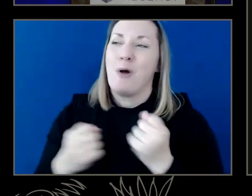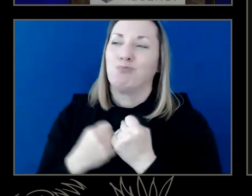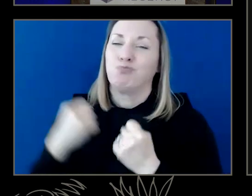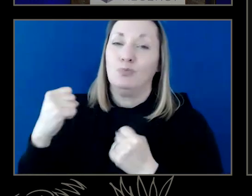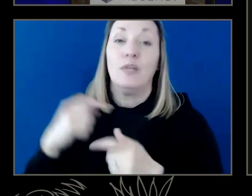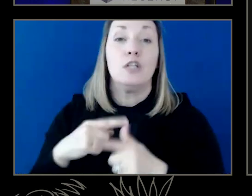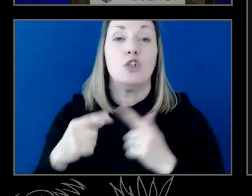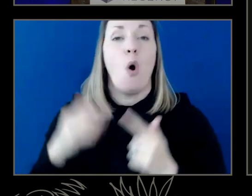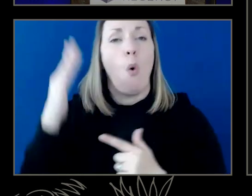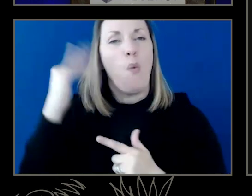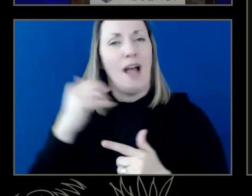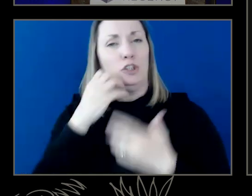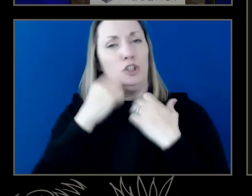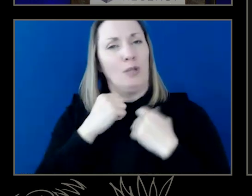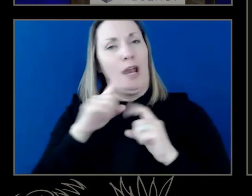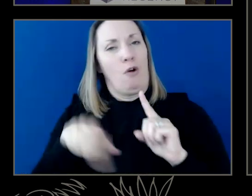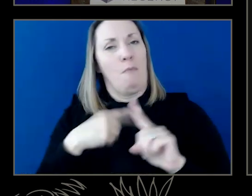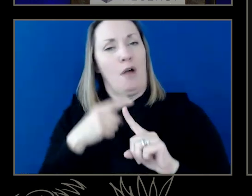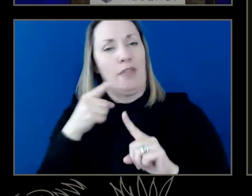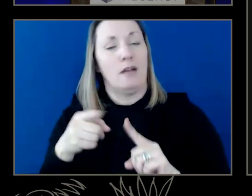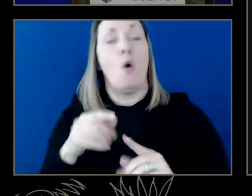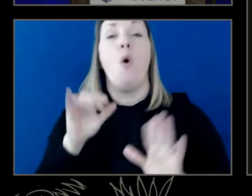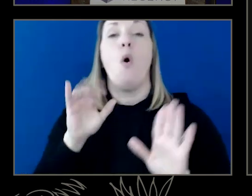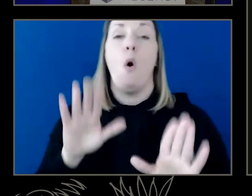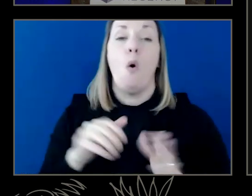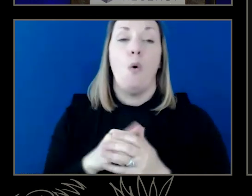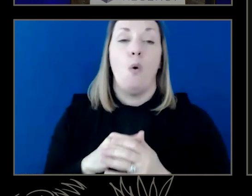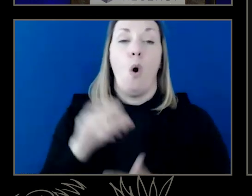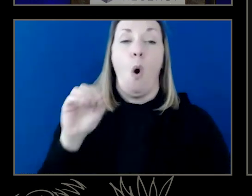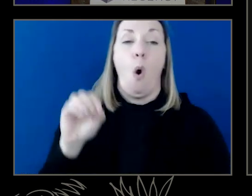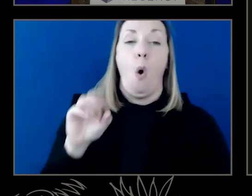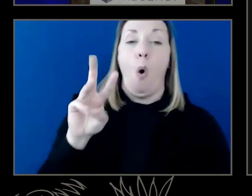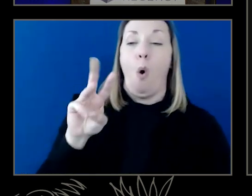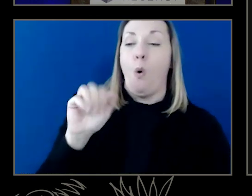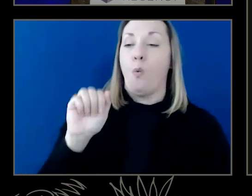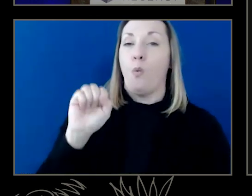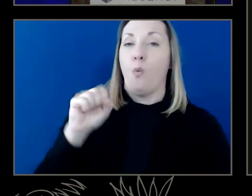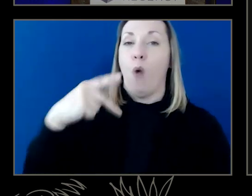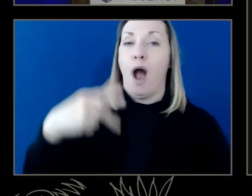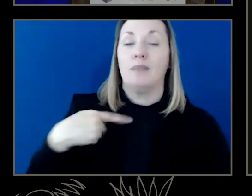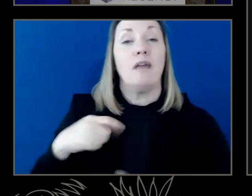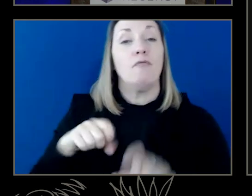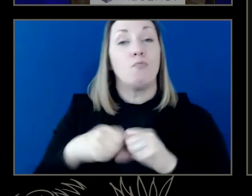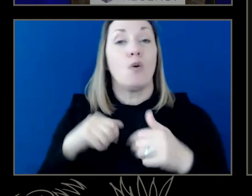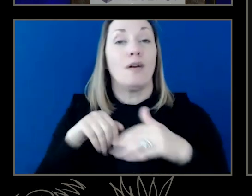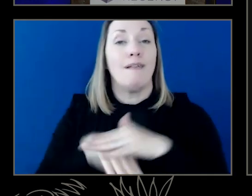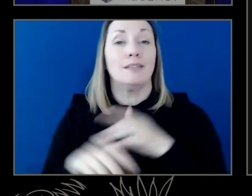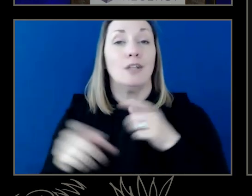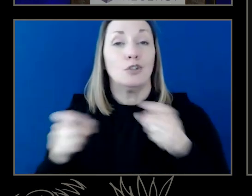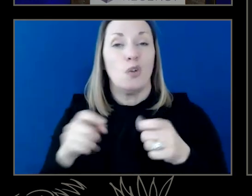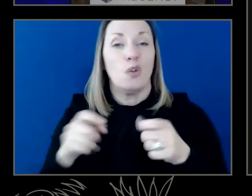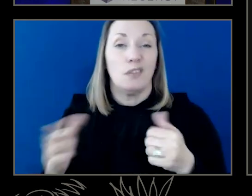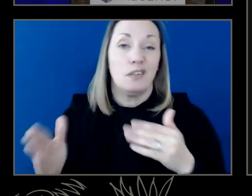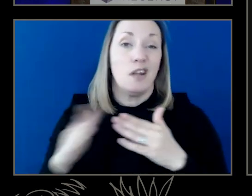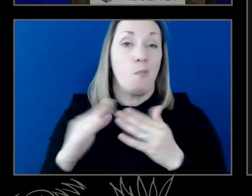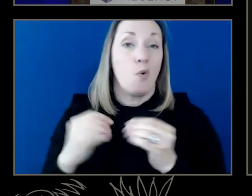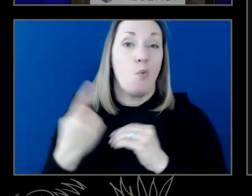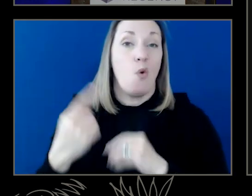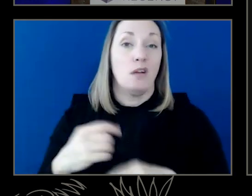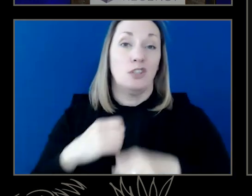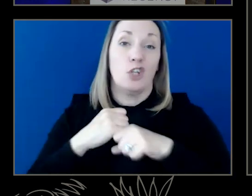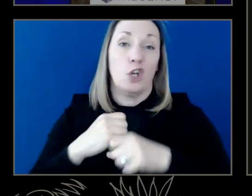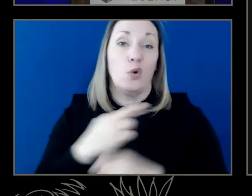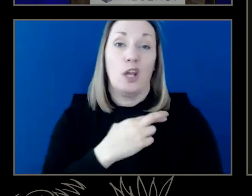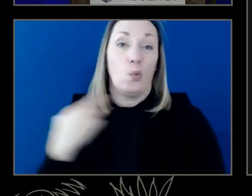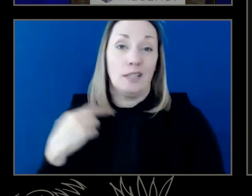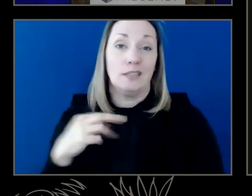Okay, why should you care about it? OWASP has listed broken access control as the #1 security risk in web